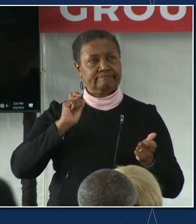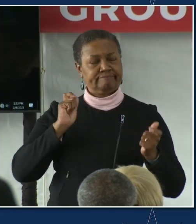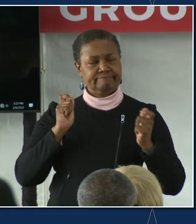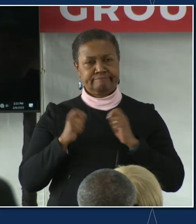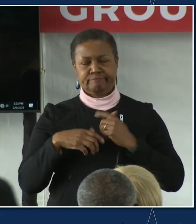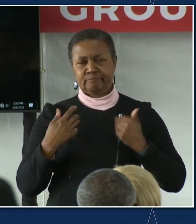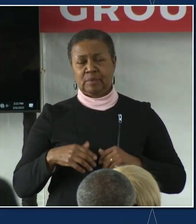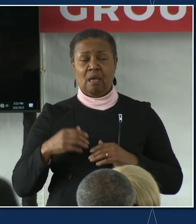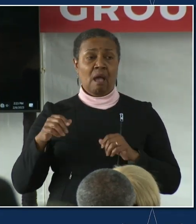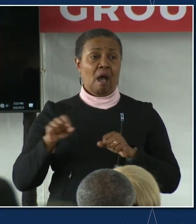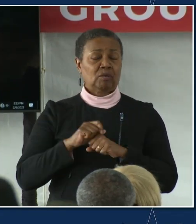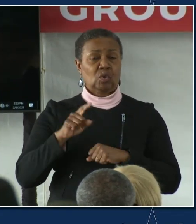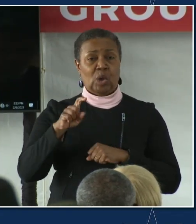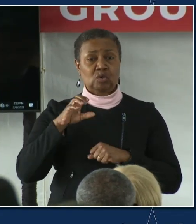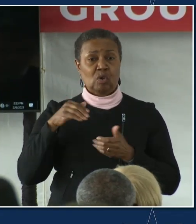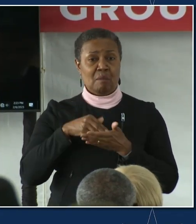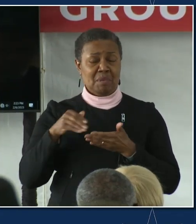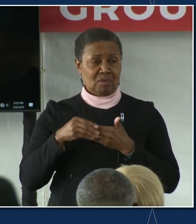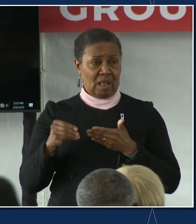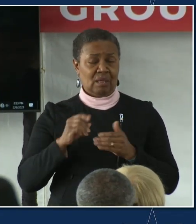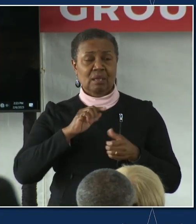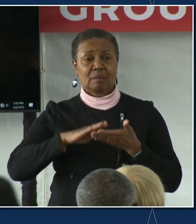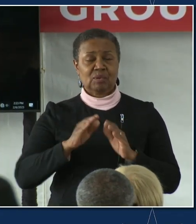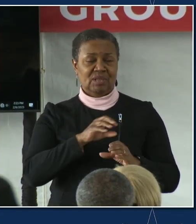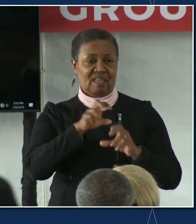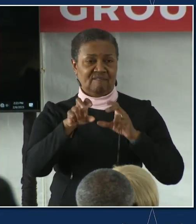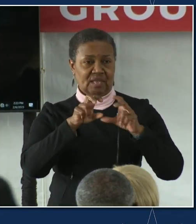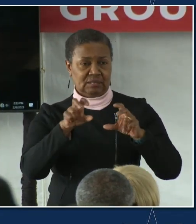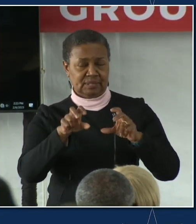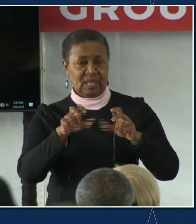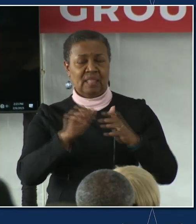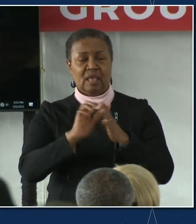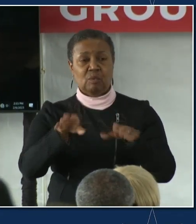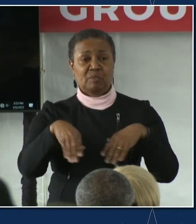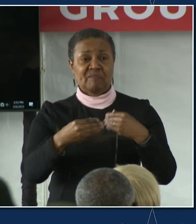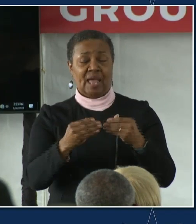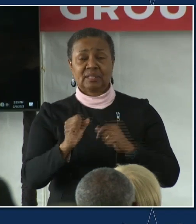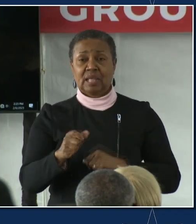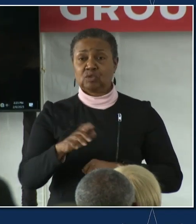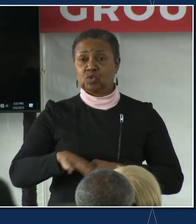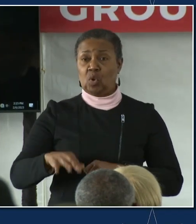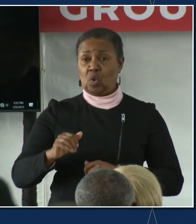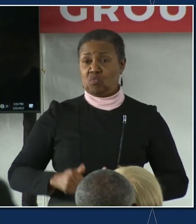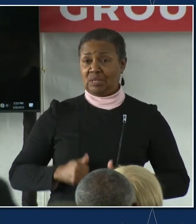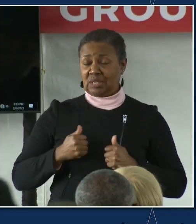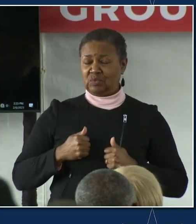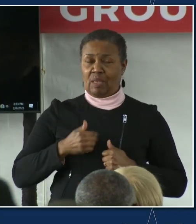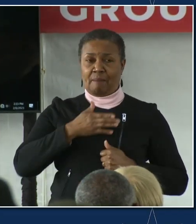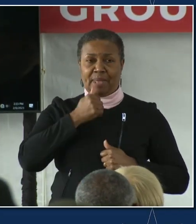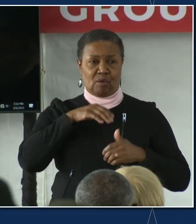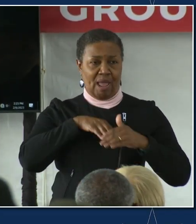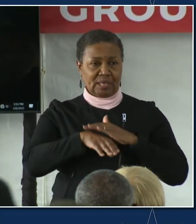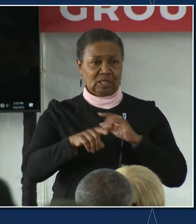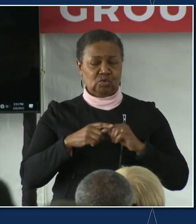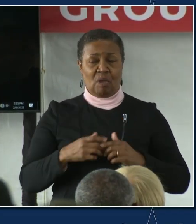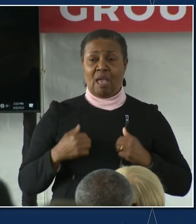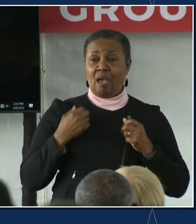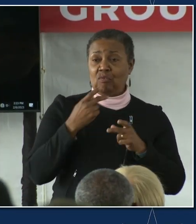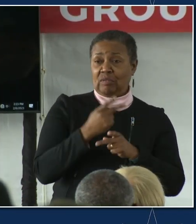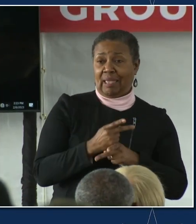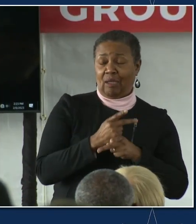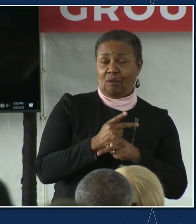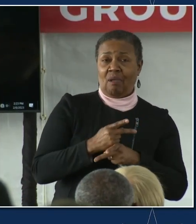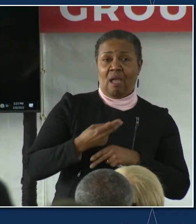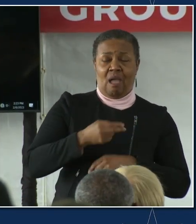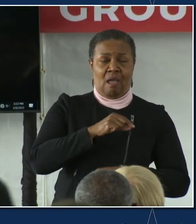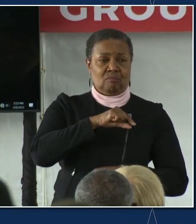transformative, also $100 million community investment that will provide South Shore residents with better access to health care,